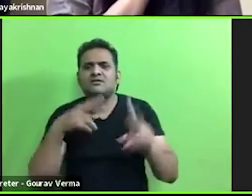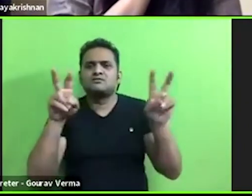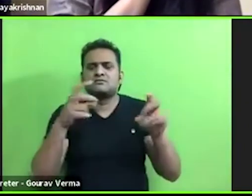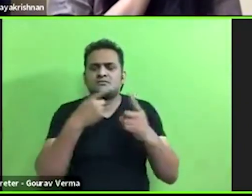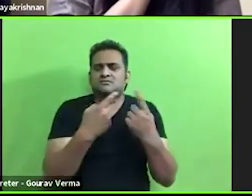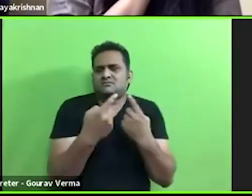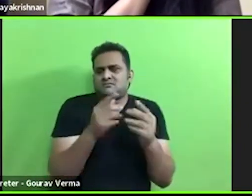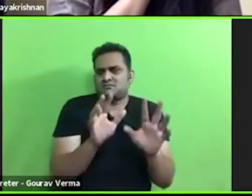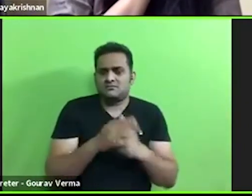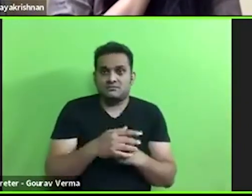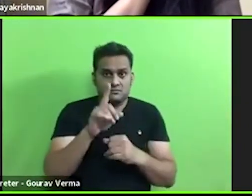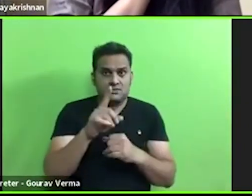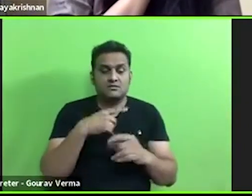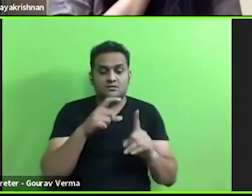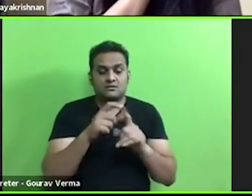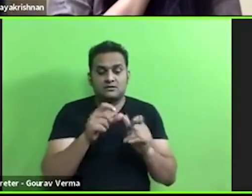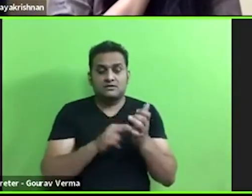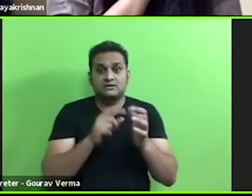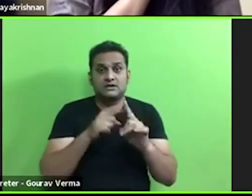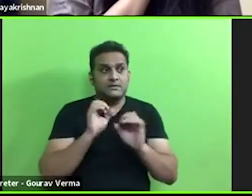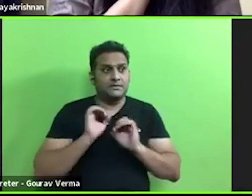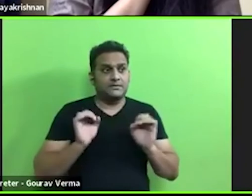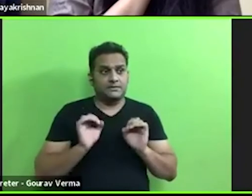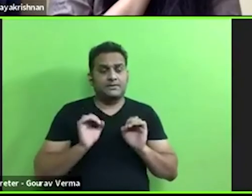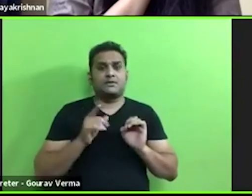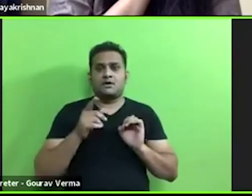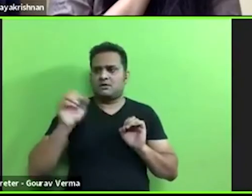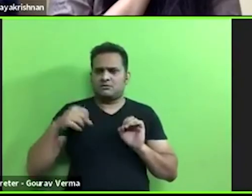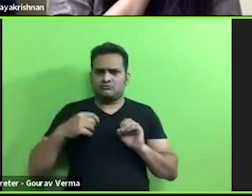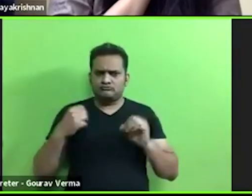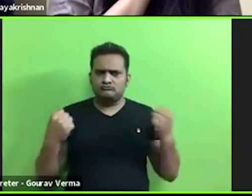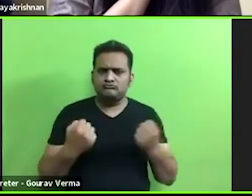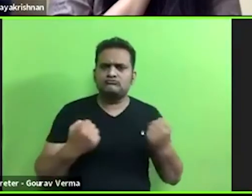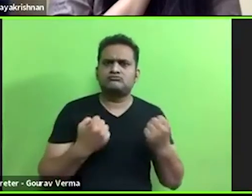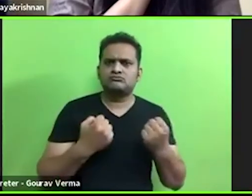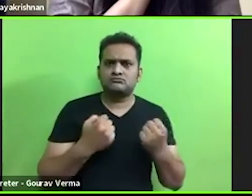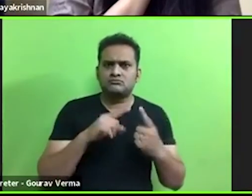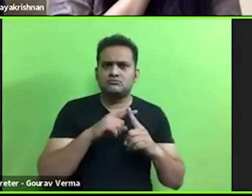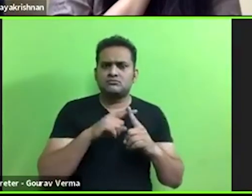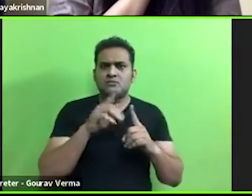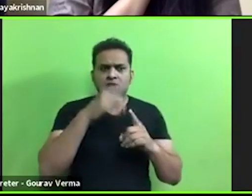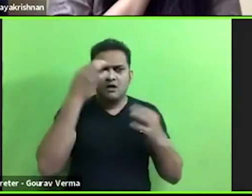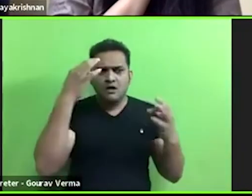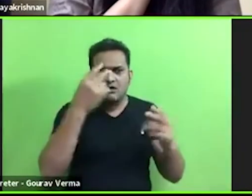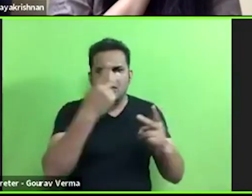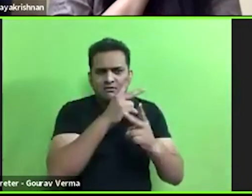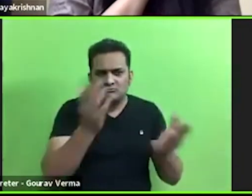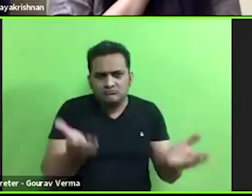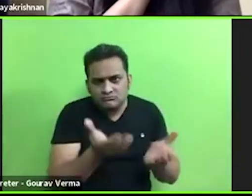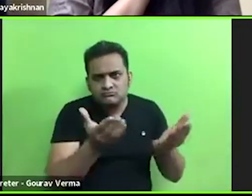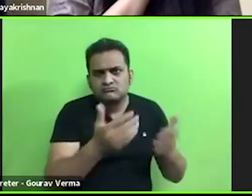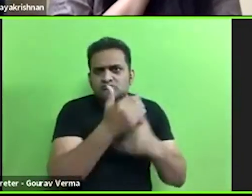what a non-Dalit can do is enable that voice and that art form to grow. Okay.